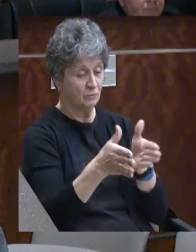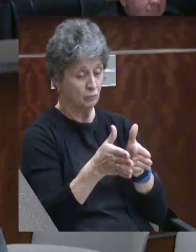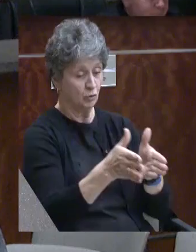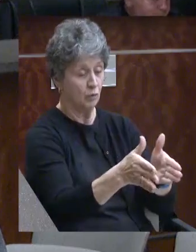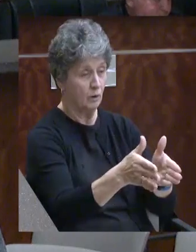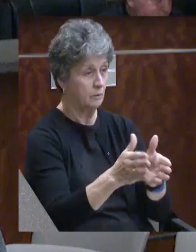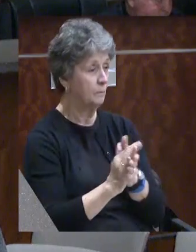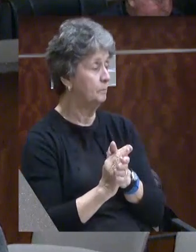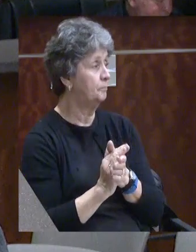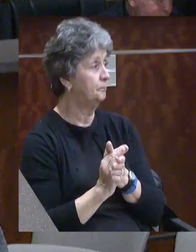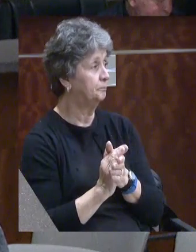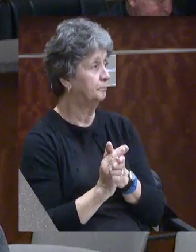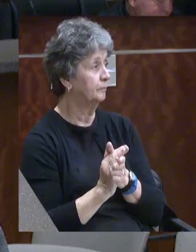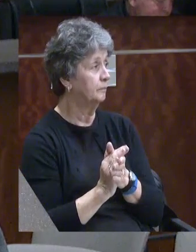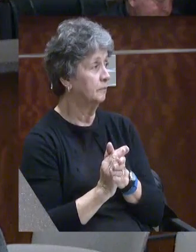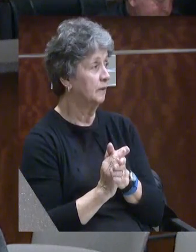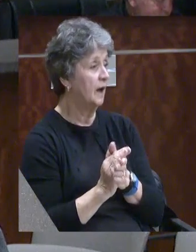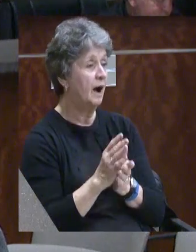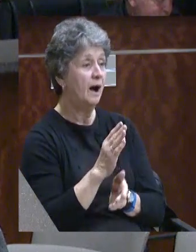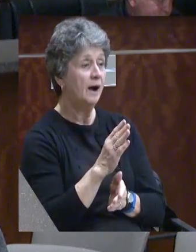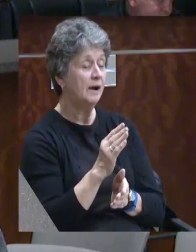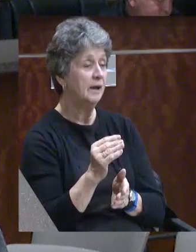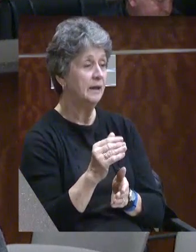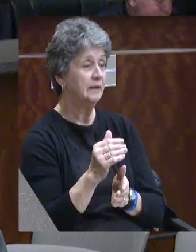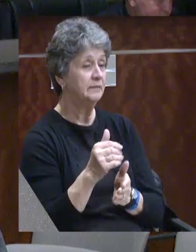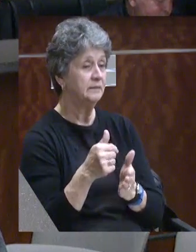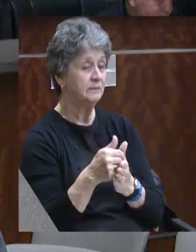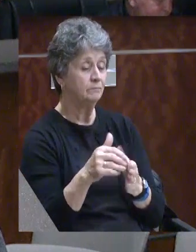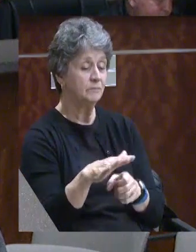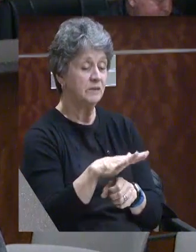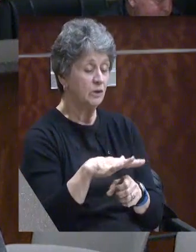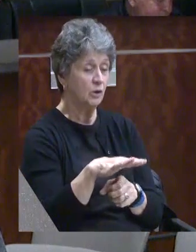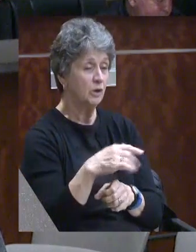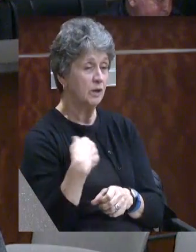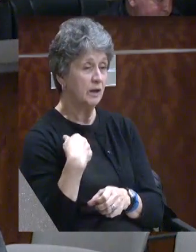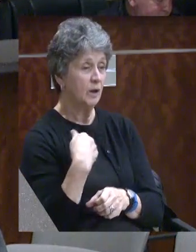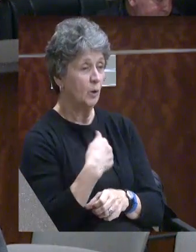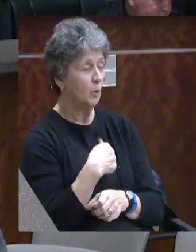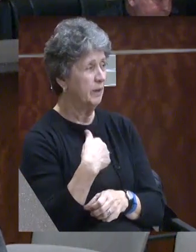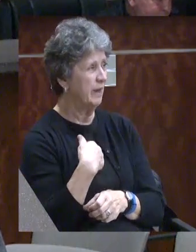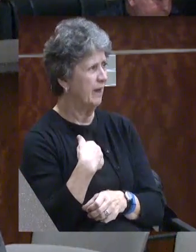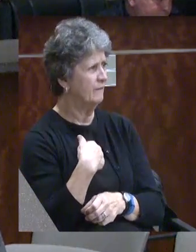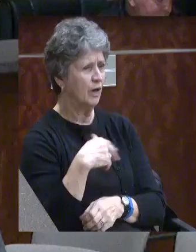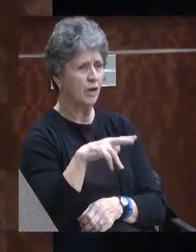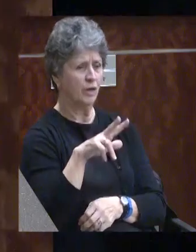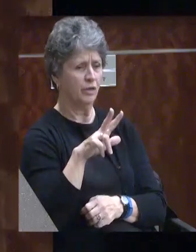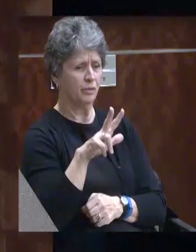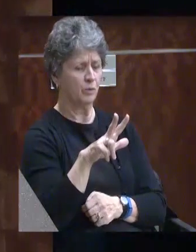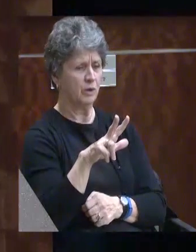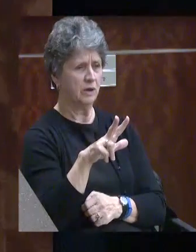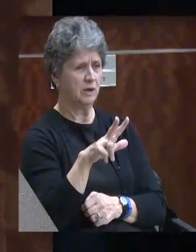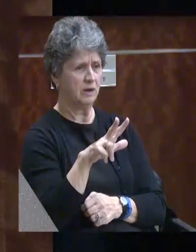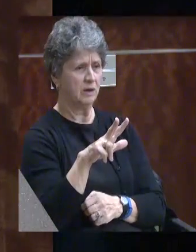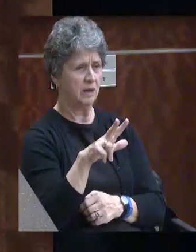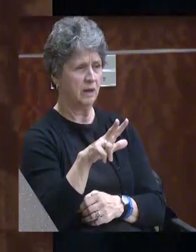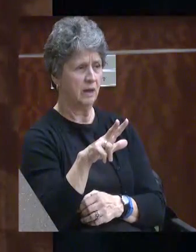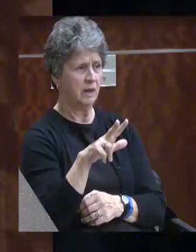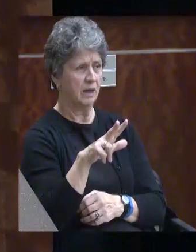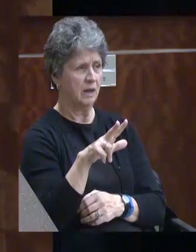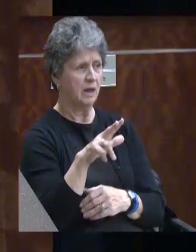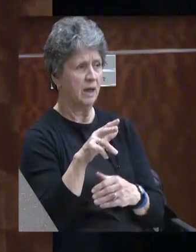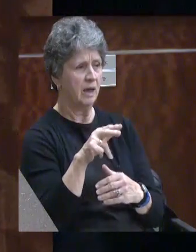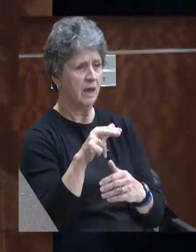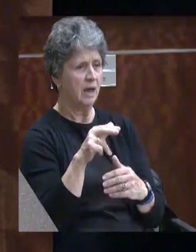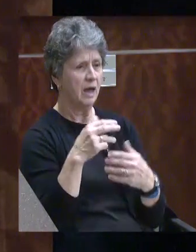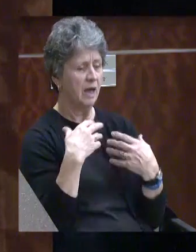in the neighborhood of Sandy Spring, we have I think we have 3 healthcare workers, nurses, and